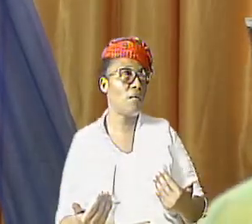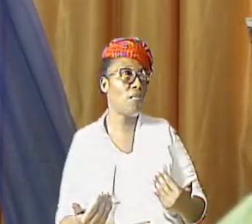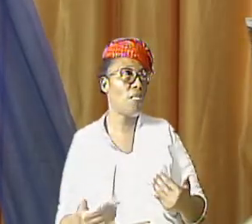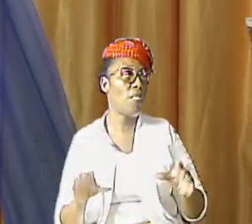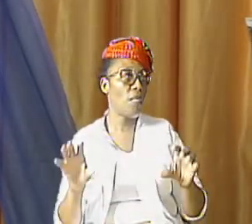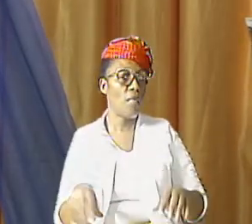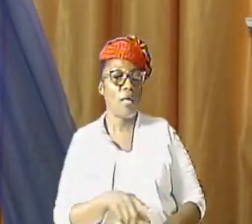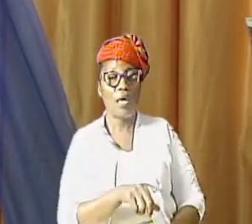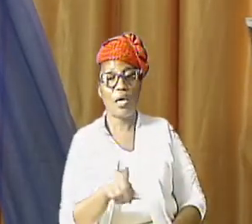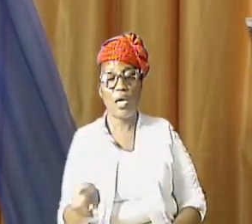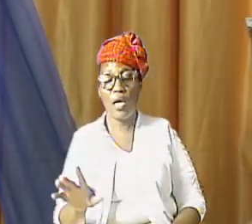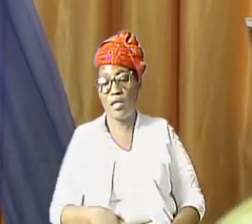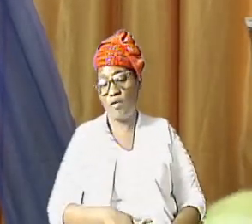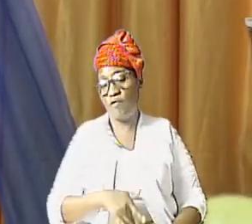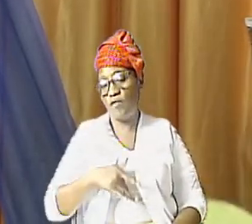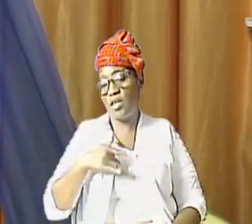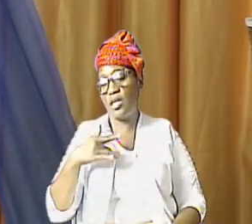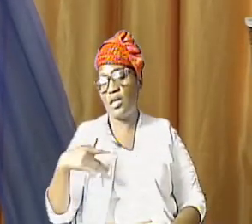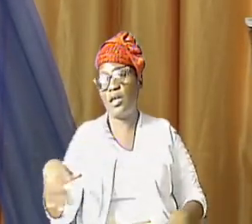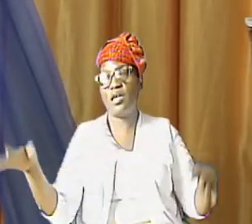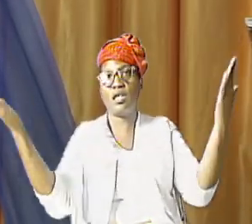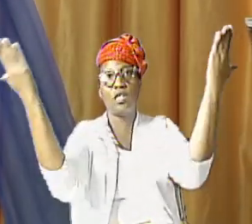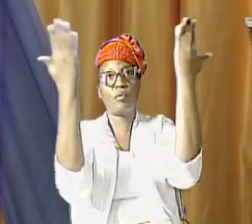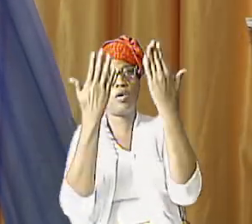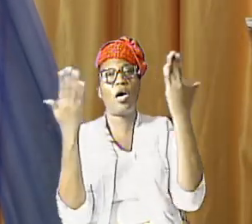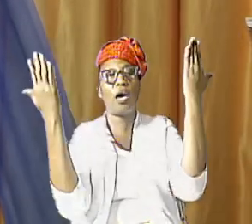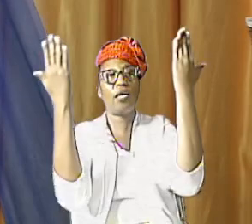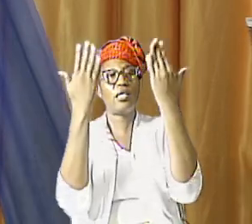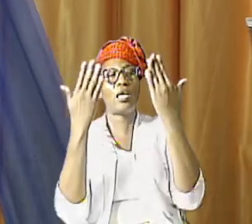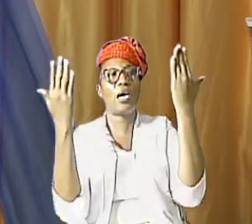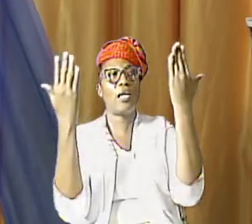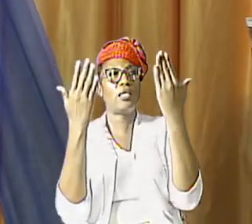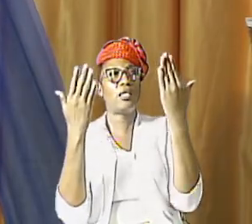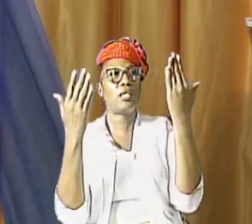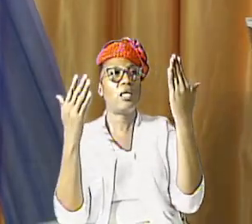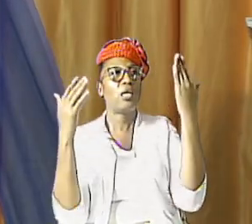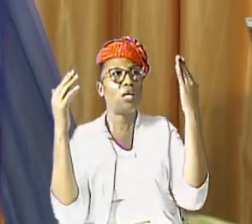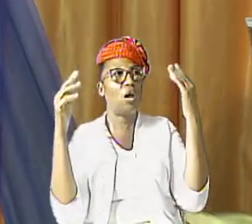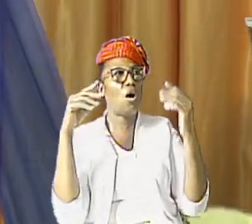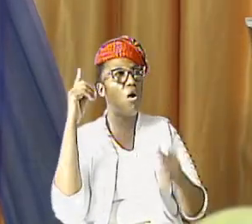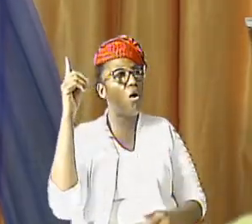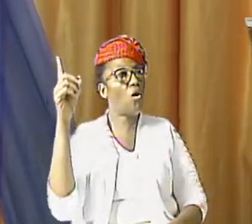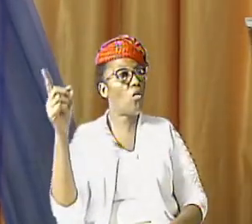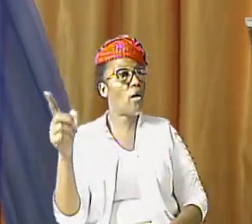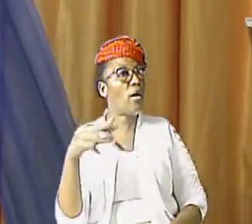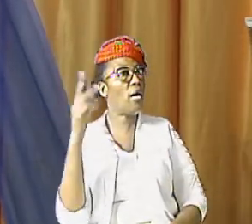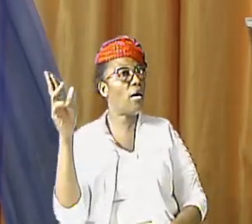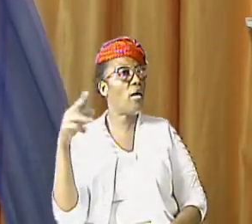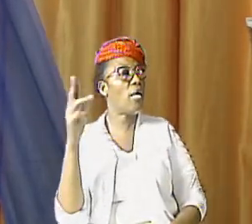already here. Can't you feel his presence